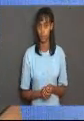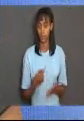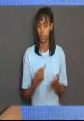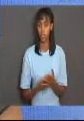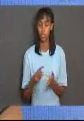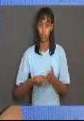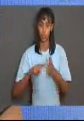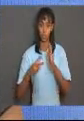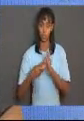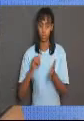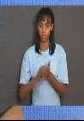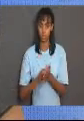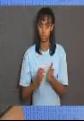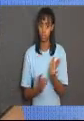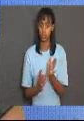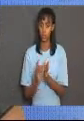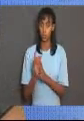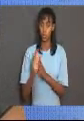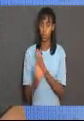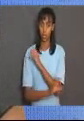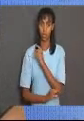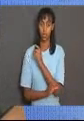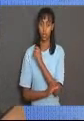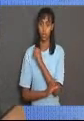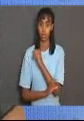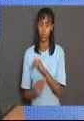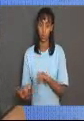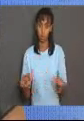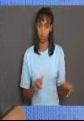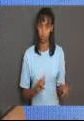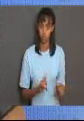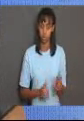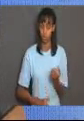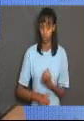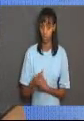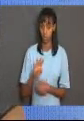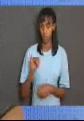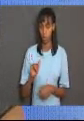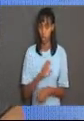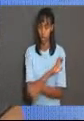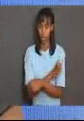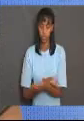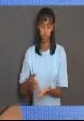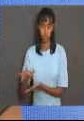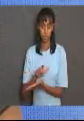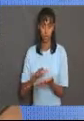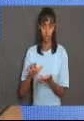This means that developing countries will also be affected by the energy